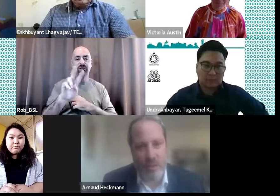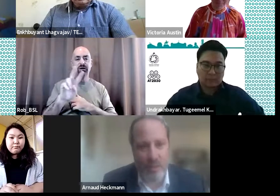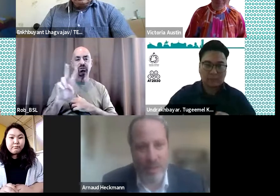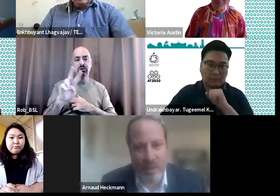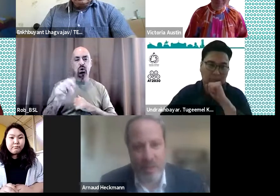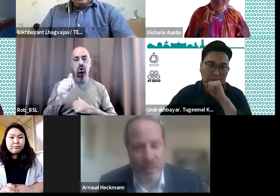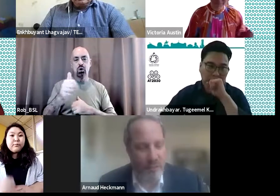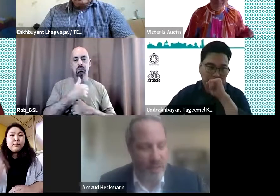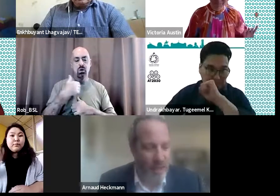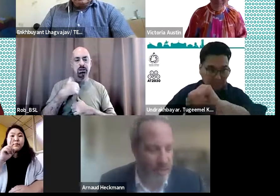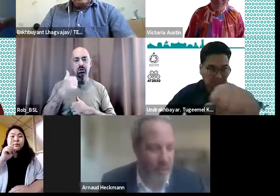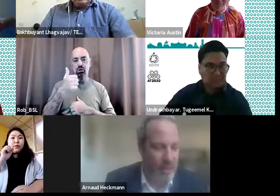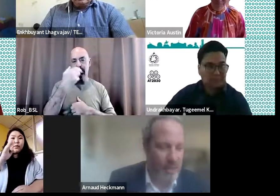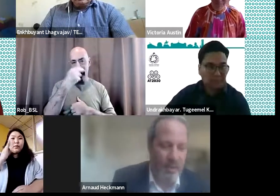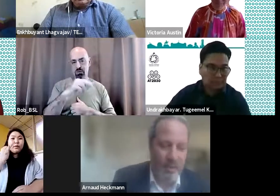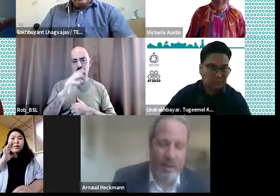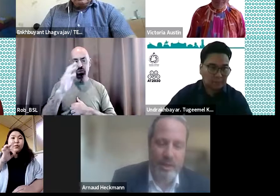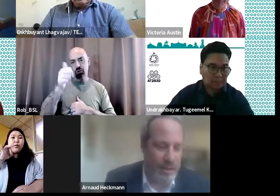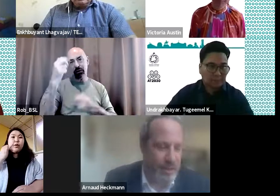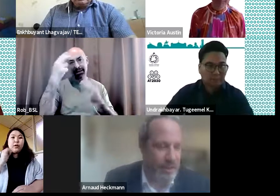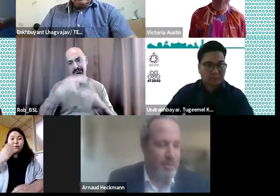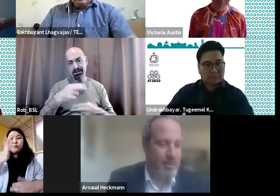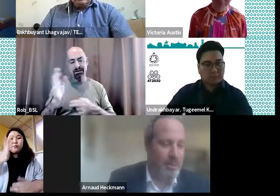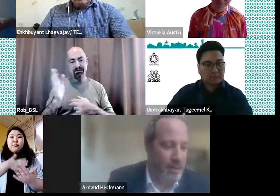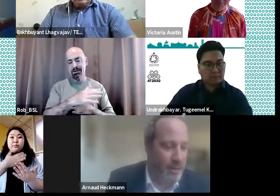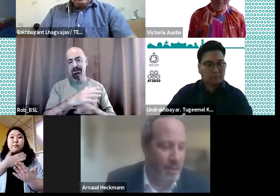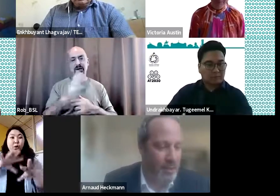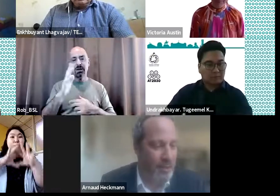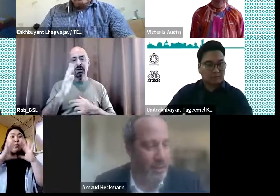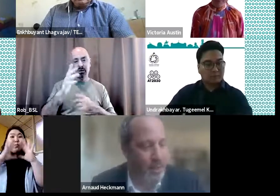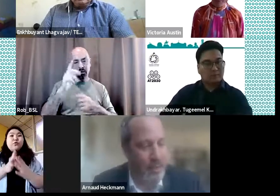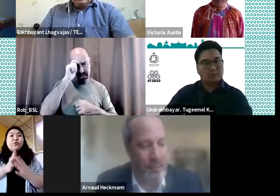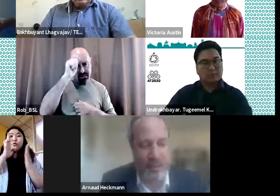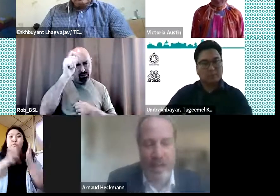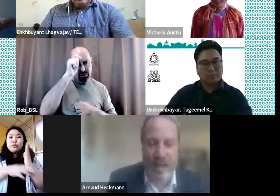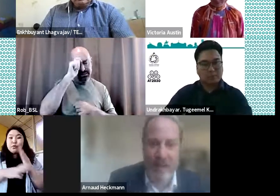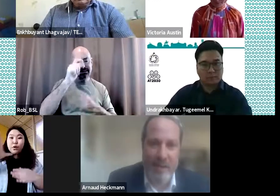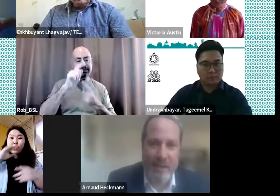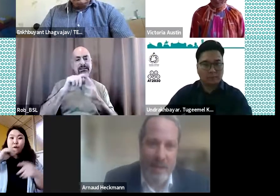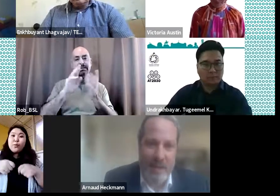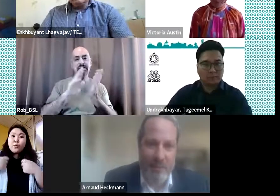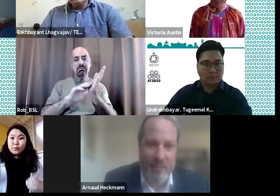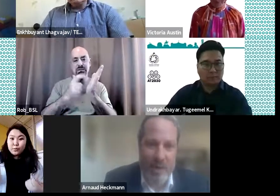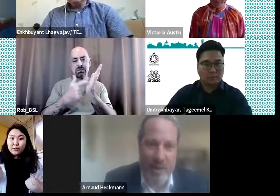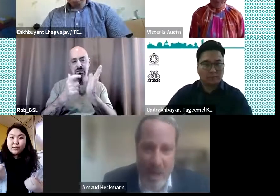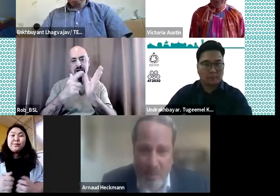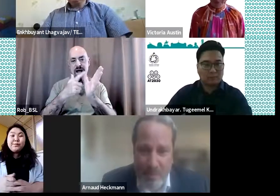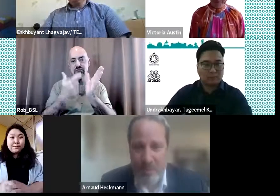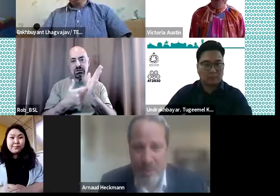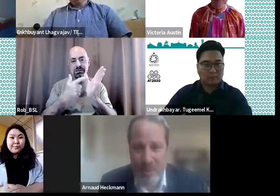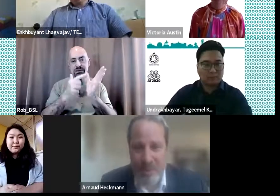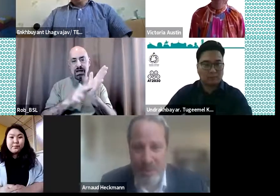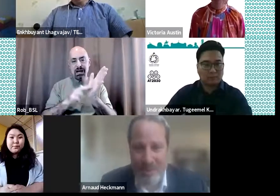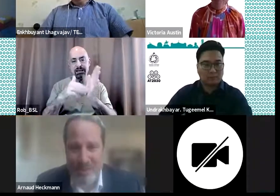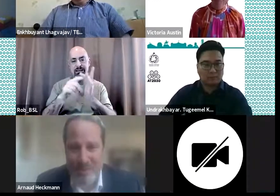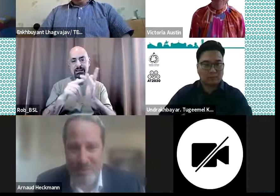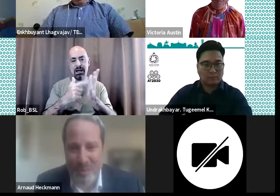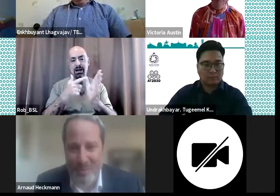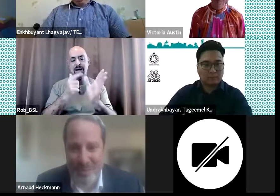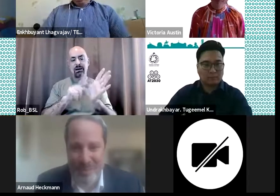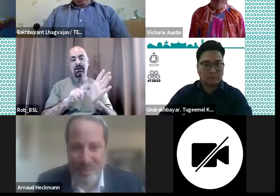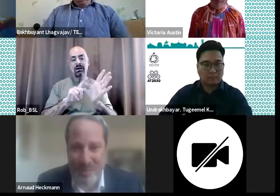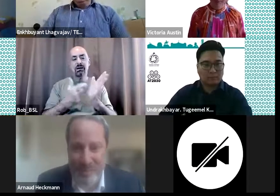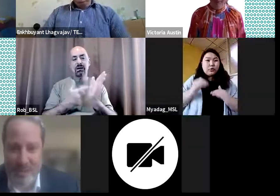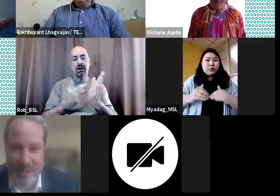morning, good afternoon, and good evening, everybody. Your Excellency, Minister Aryan Zaya. I'm very happy to be here and to